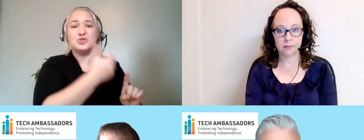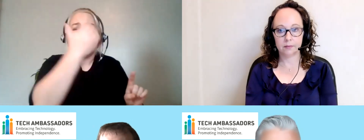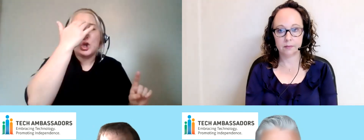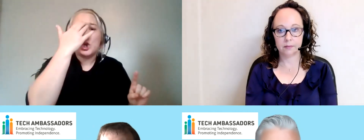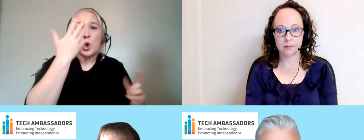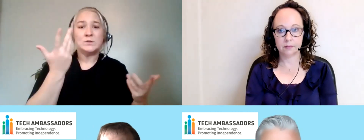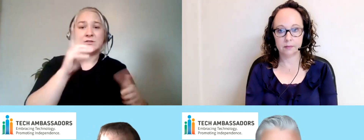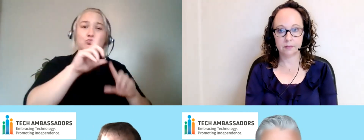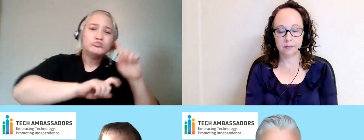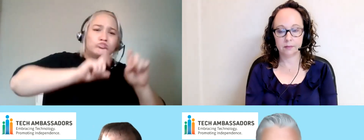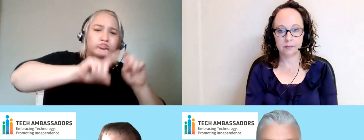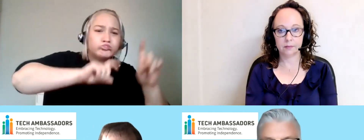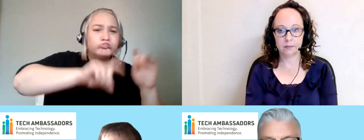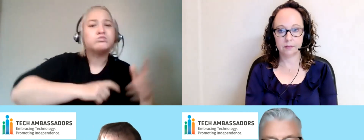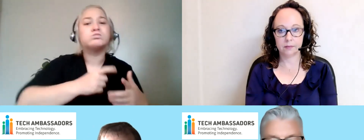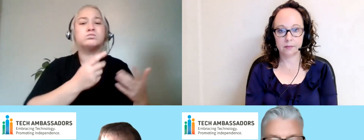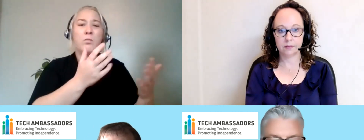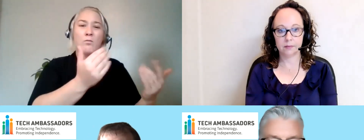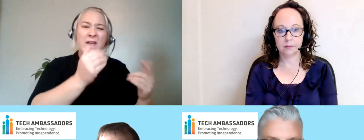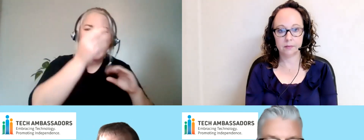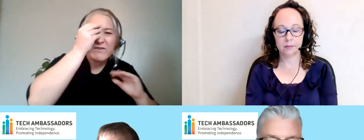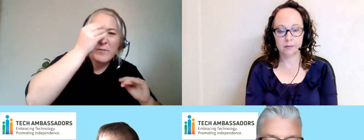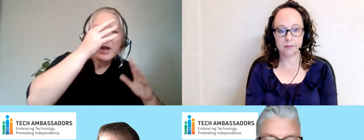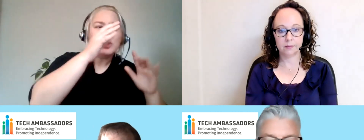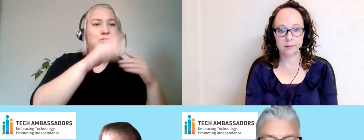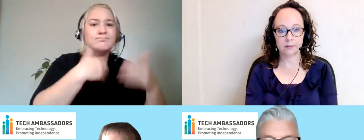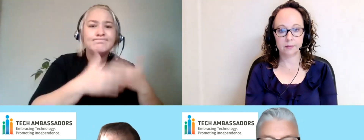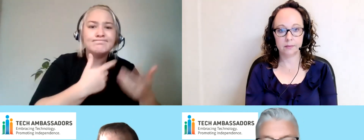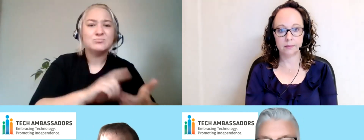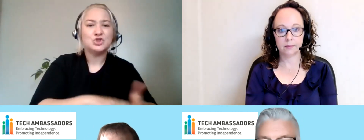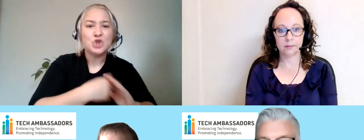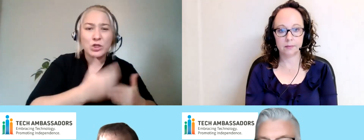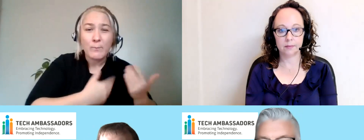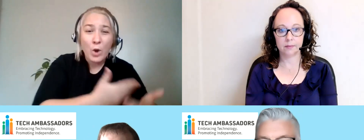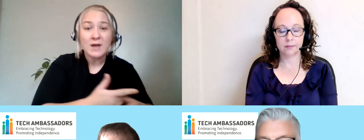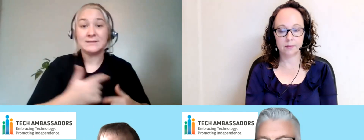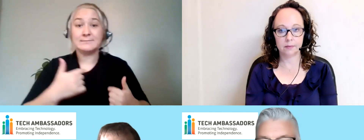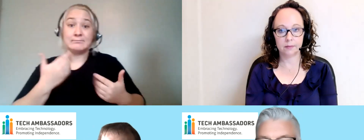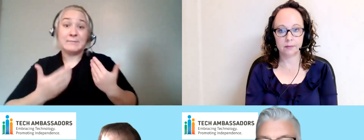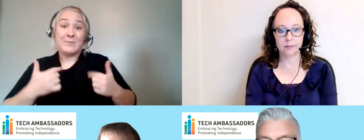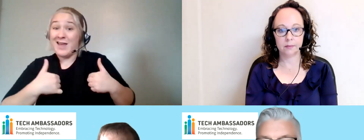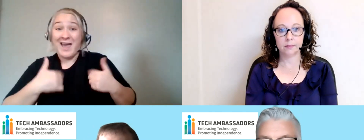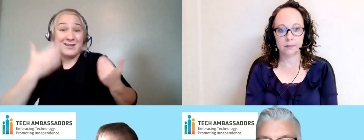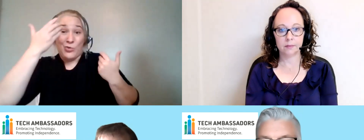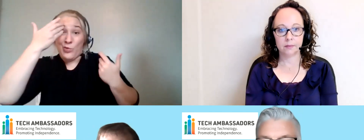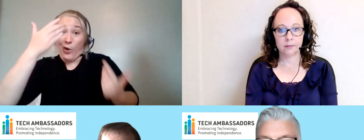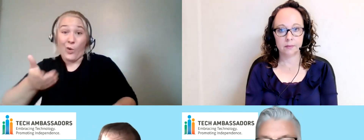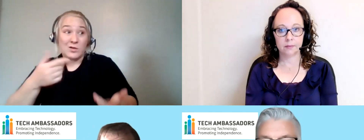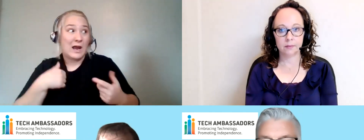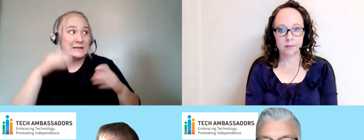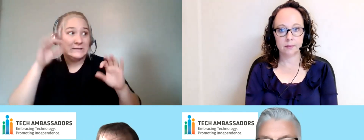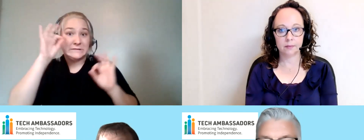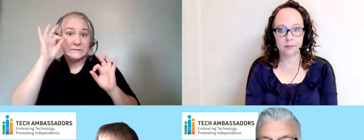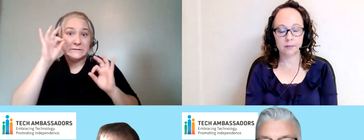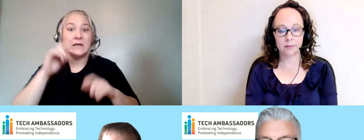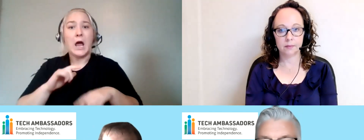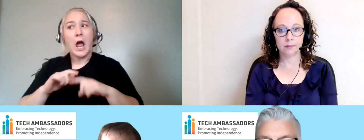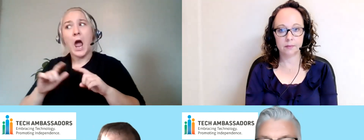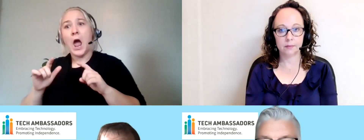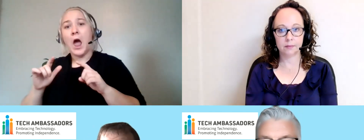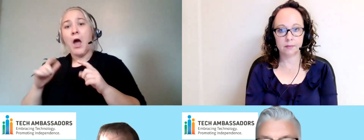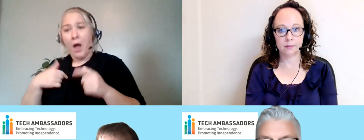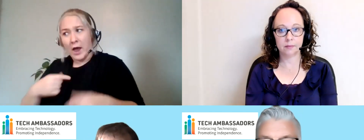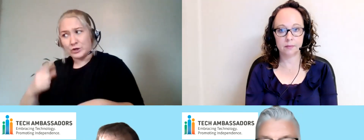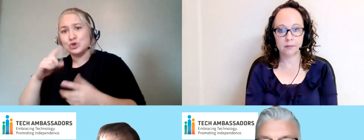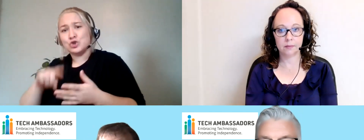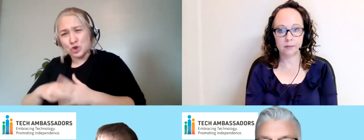completely, and to get the process going even further than I started it by going